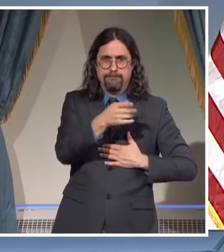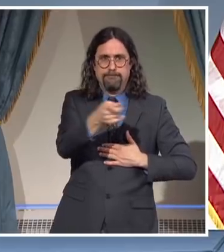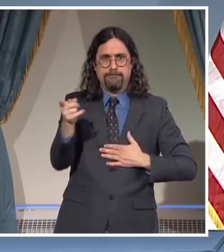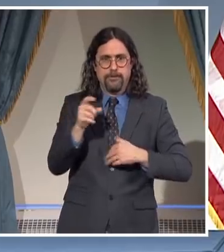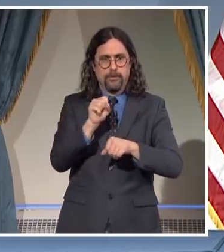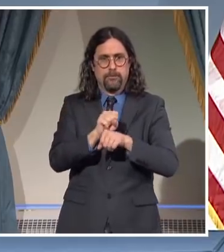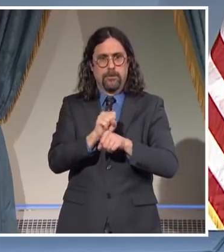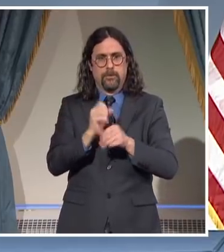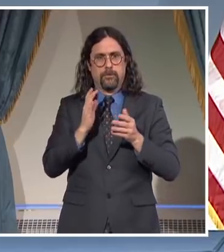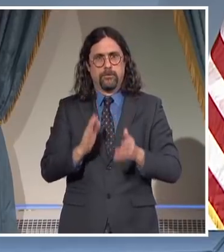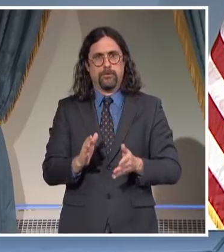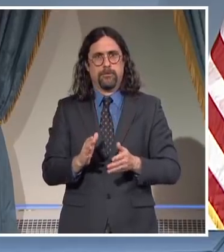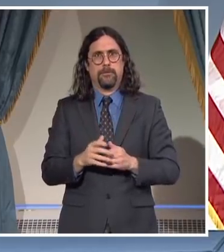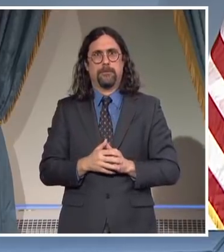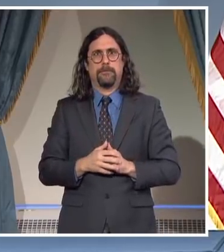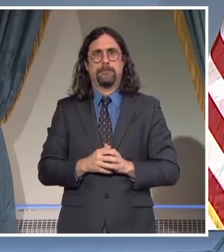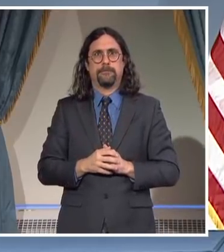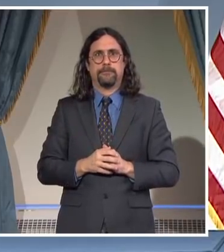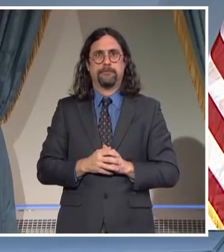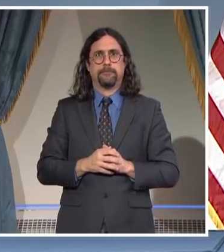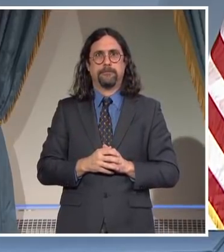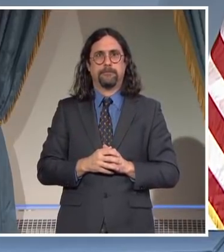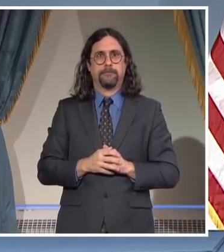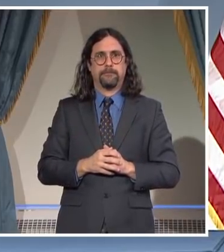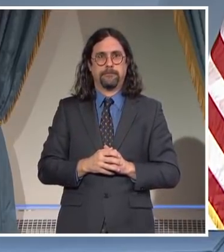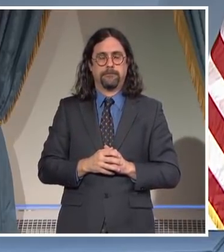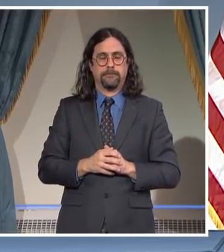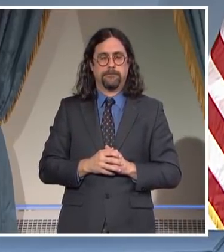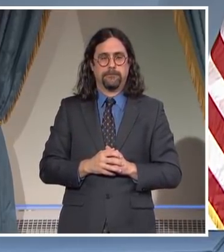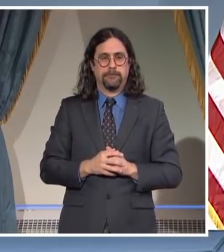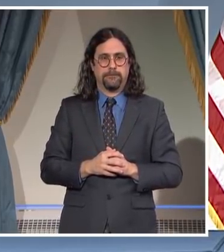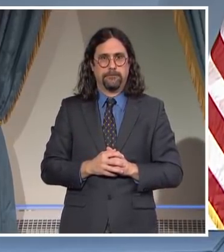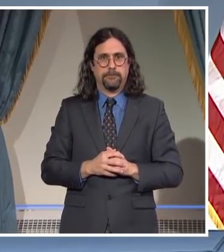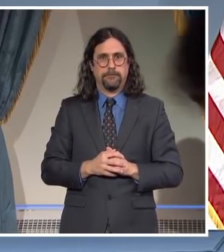next. Jennifer? Thank you. Can you hear me? Yep. Yes.